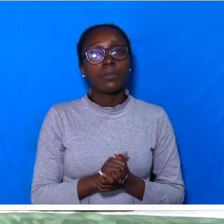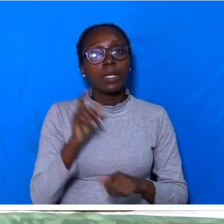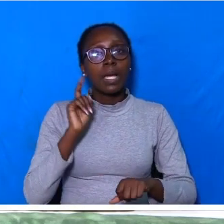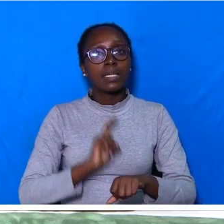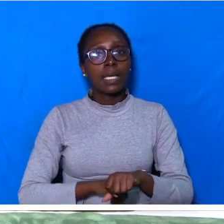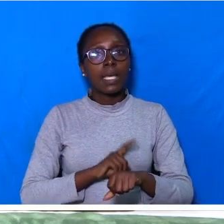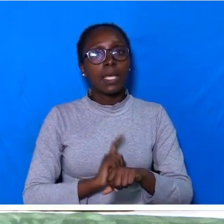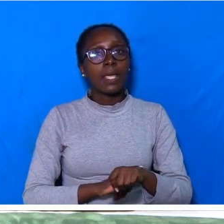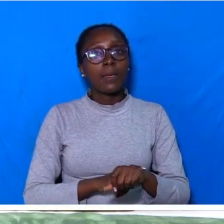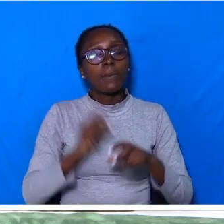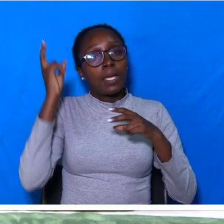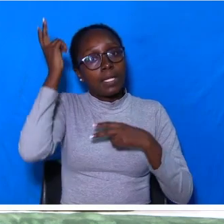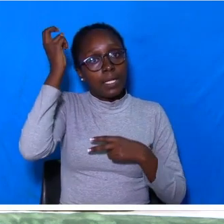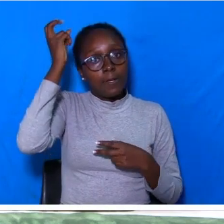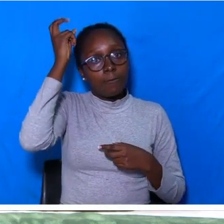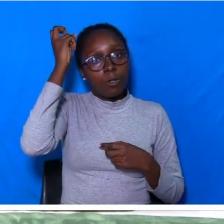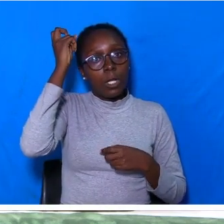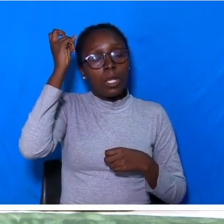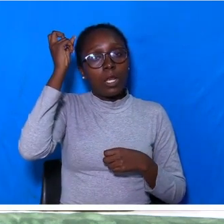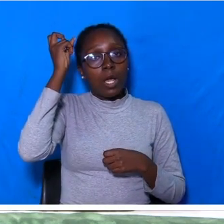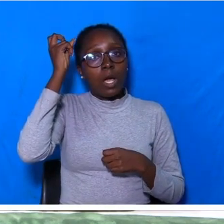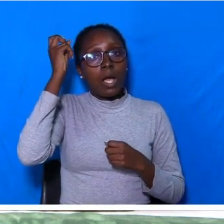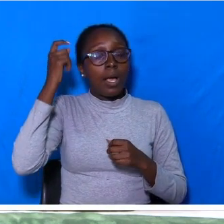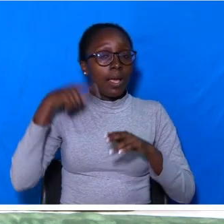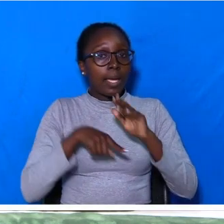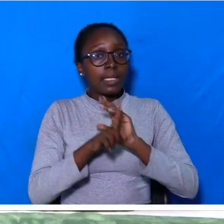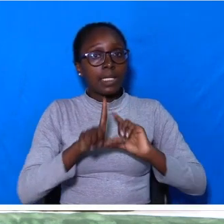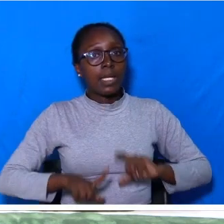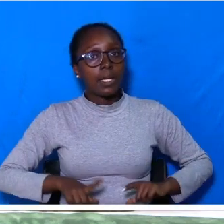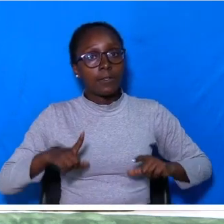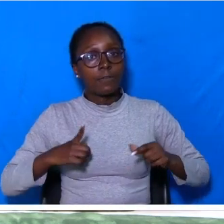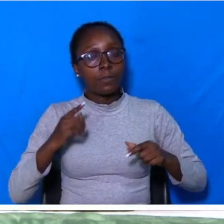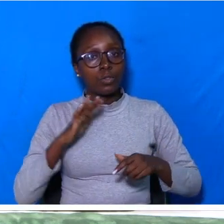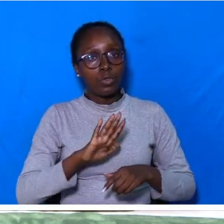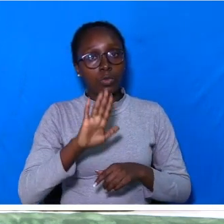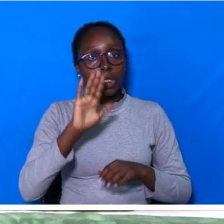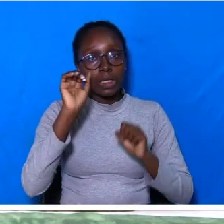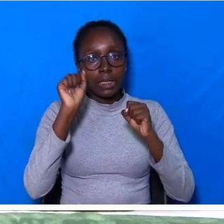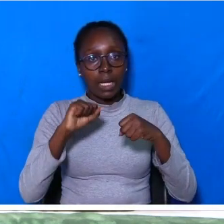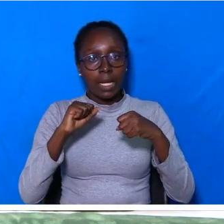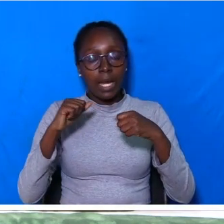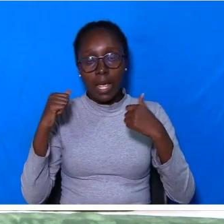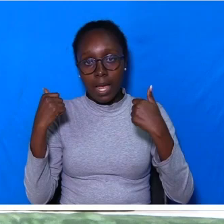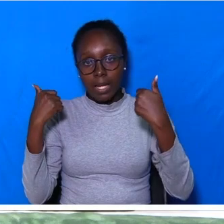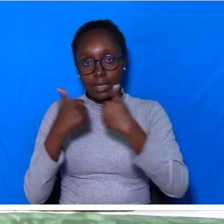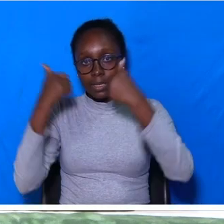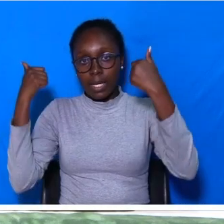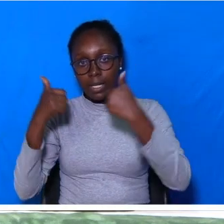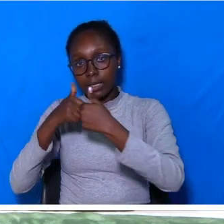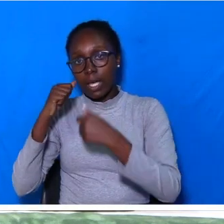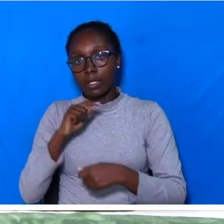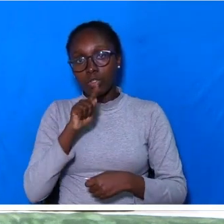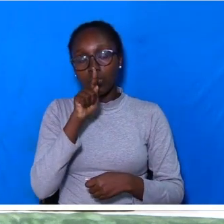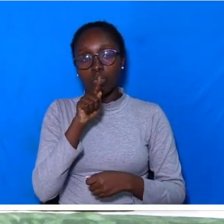that space, he stands on it, then he can now attack you because you've given him a space to stand on. Deny